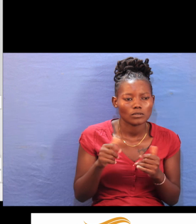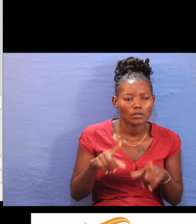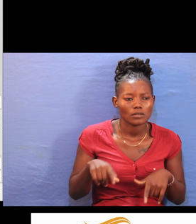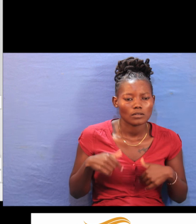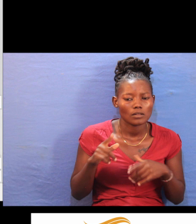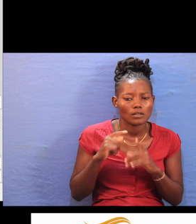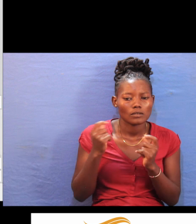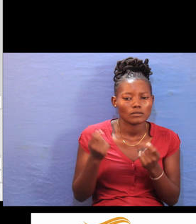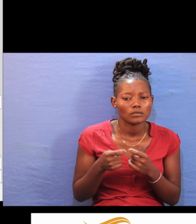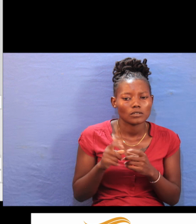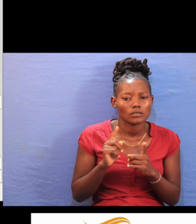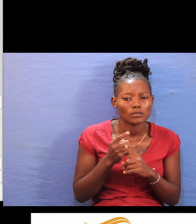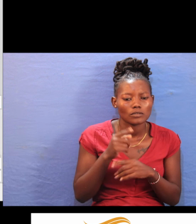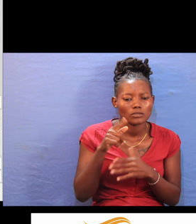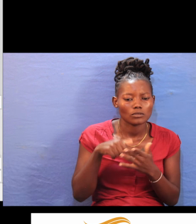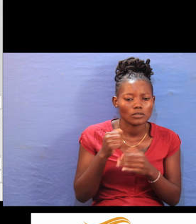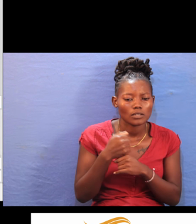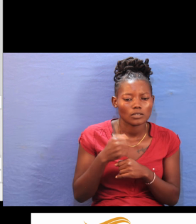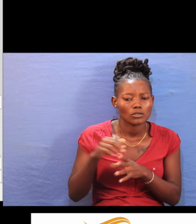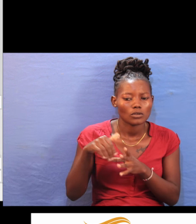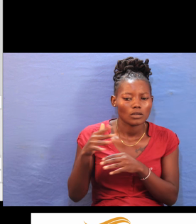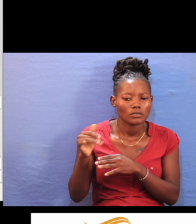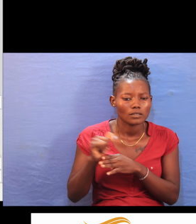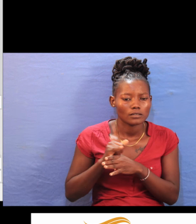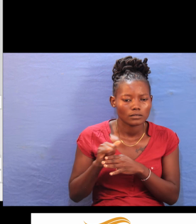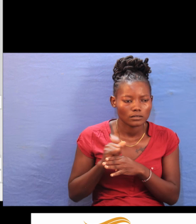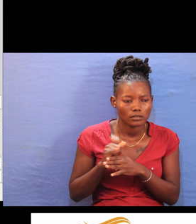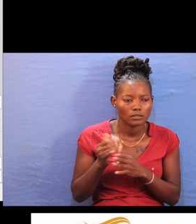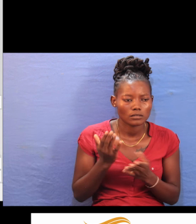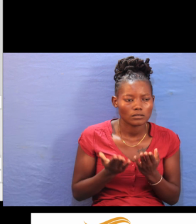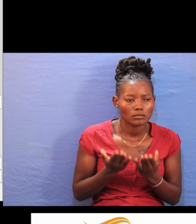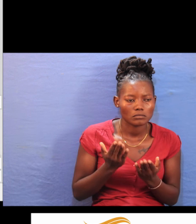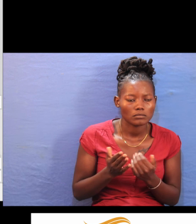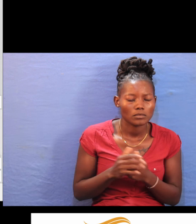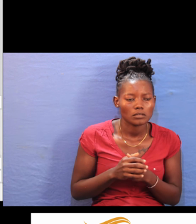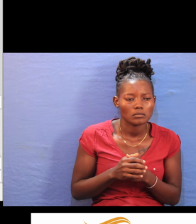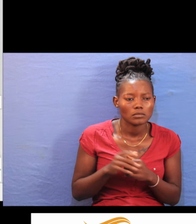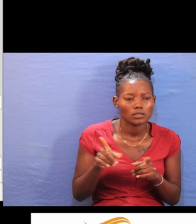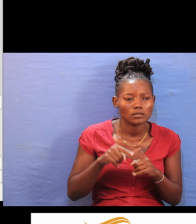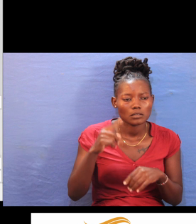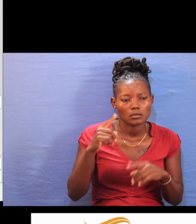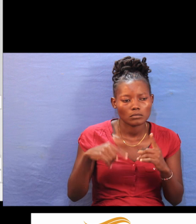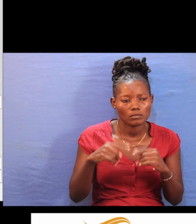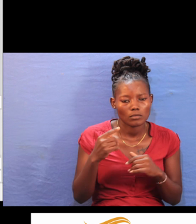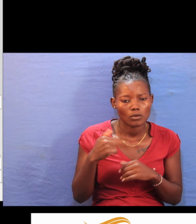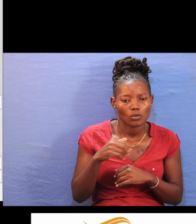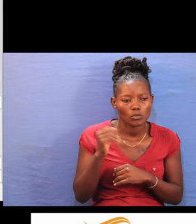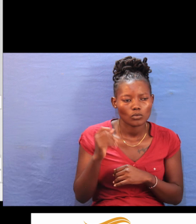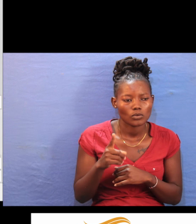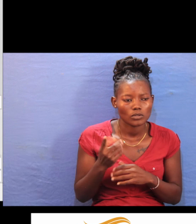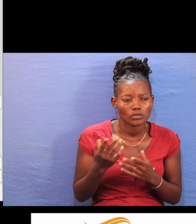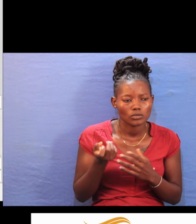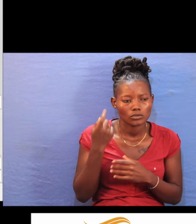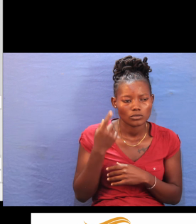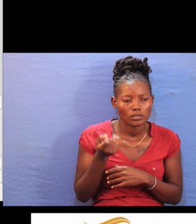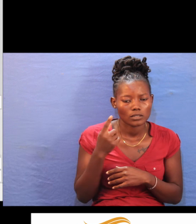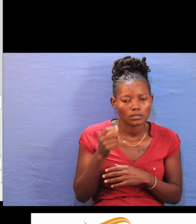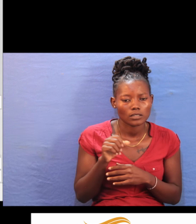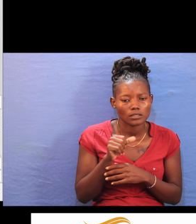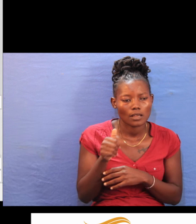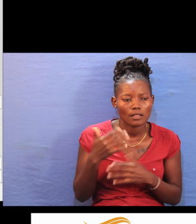Sometimes we don't look at the individual differences. We just set the same goals for everyone. And we got to realize that people are different. We need to